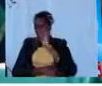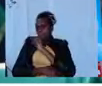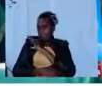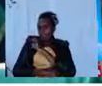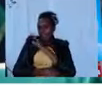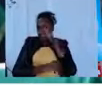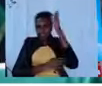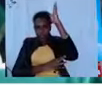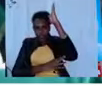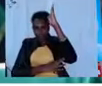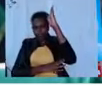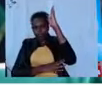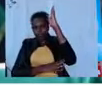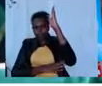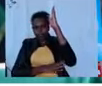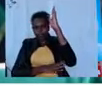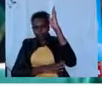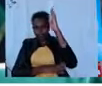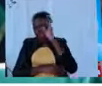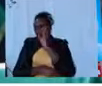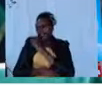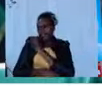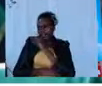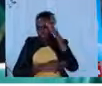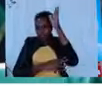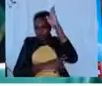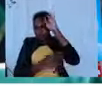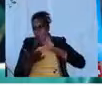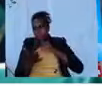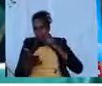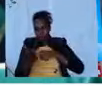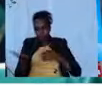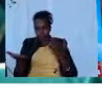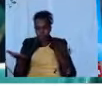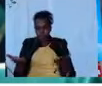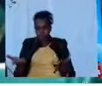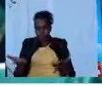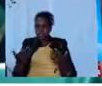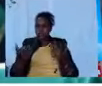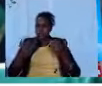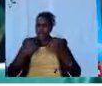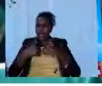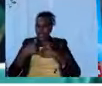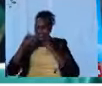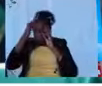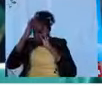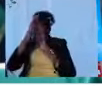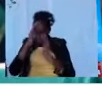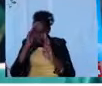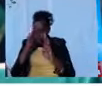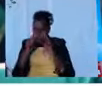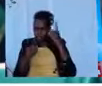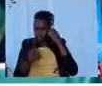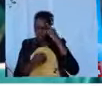Fearing God. Fearing God means to have the respect of